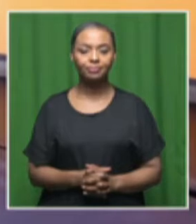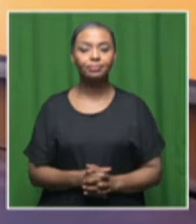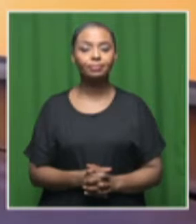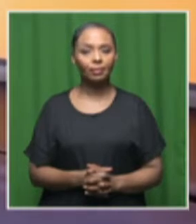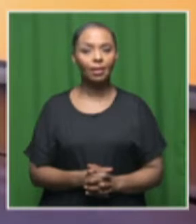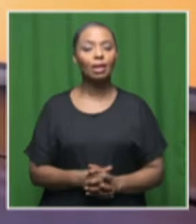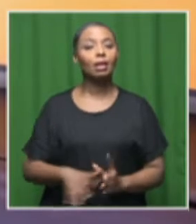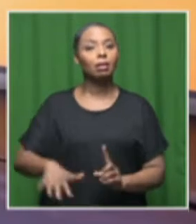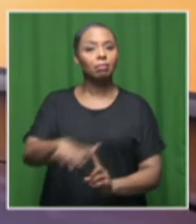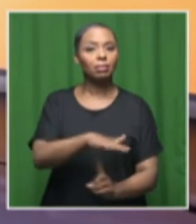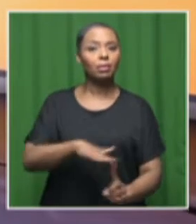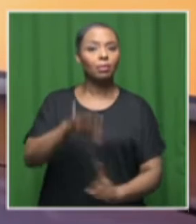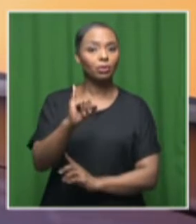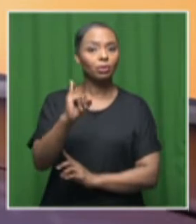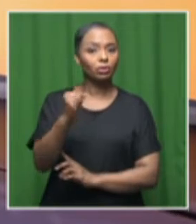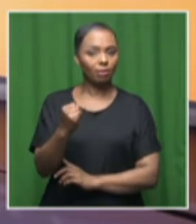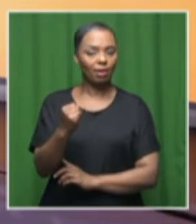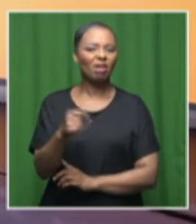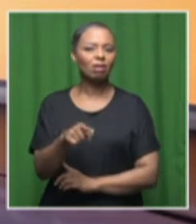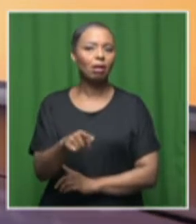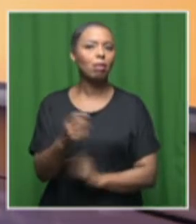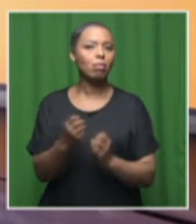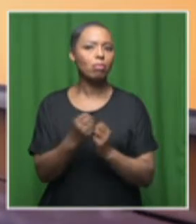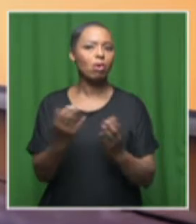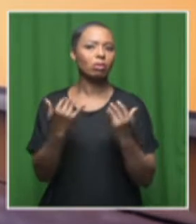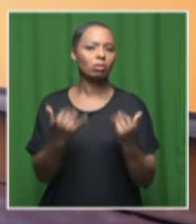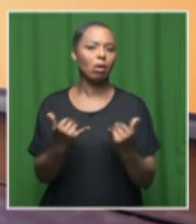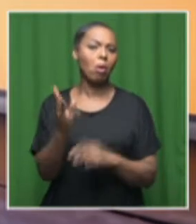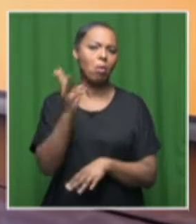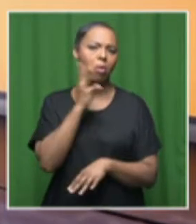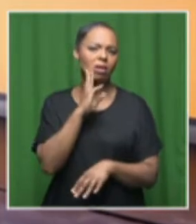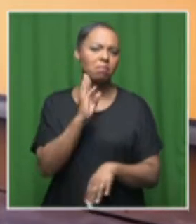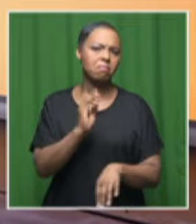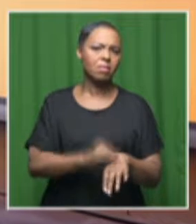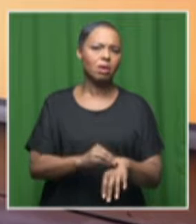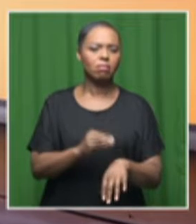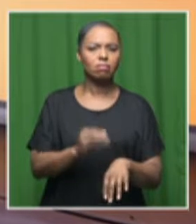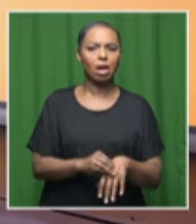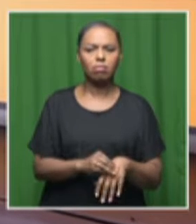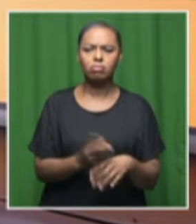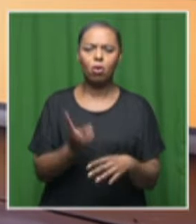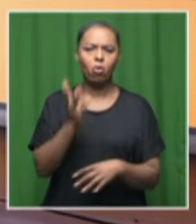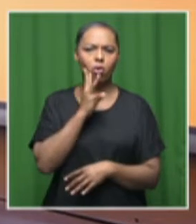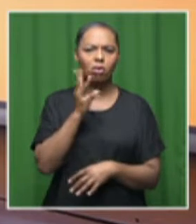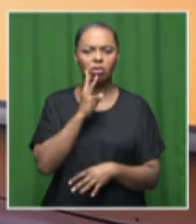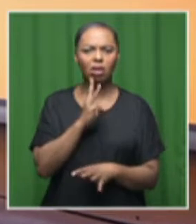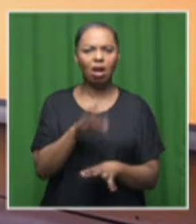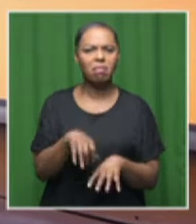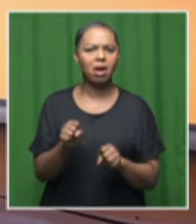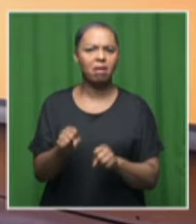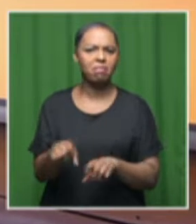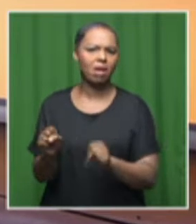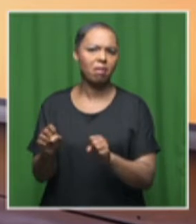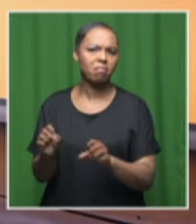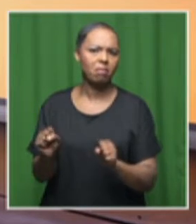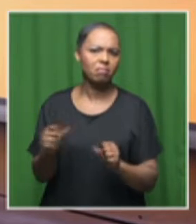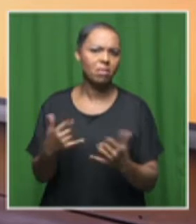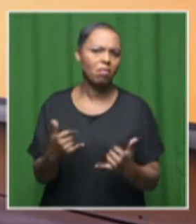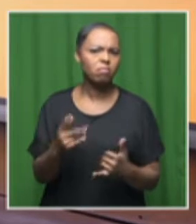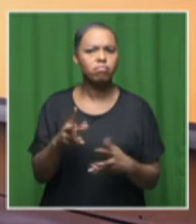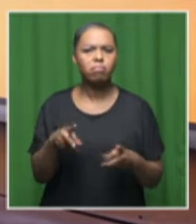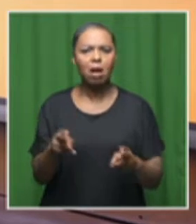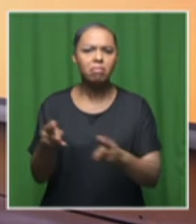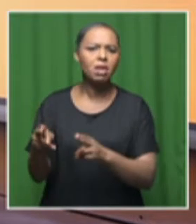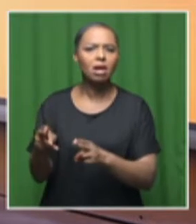Now, Johannesburg and surrounding areas have been hit by severe water cuts, and water interruptions have also been scaled up in